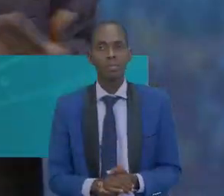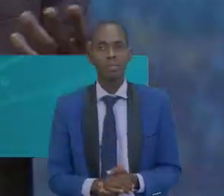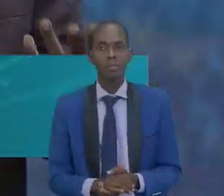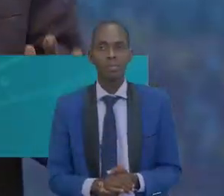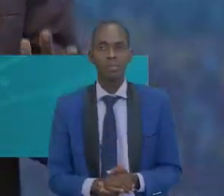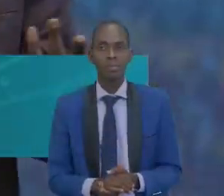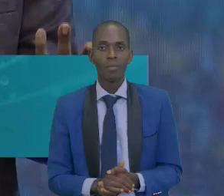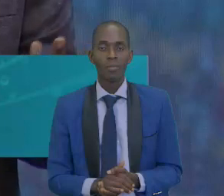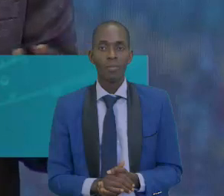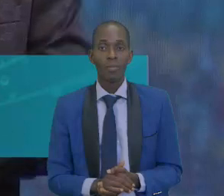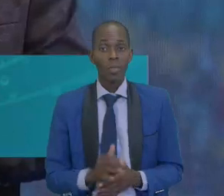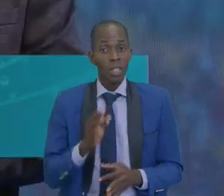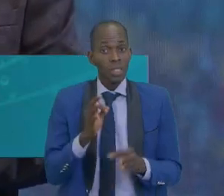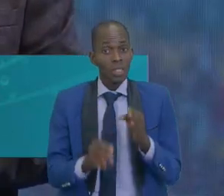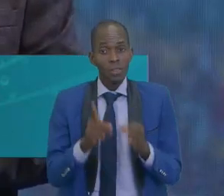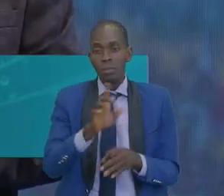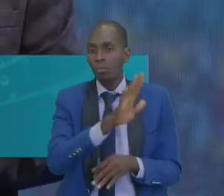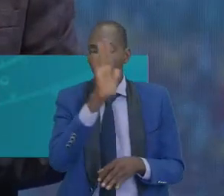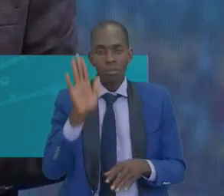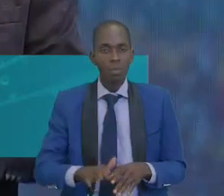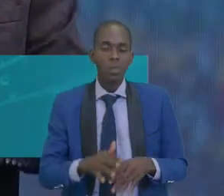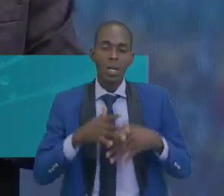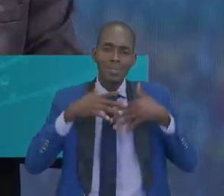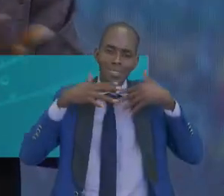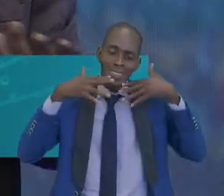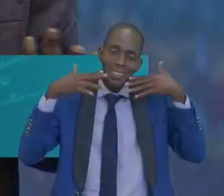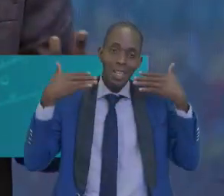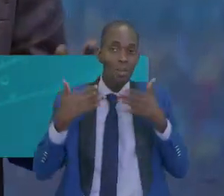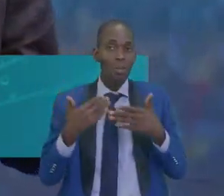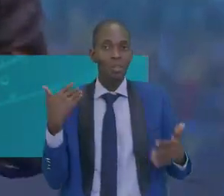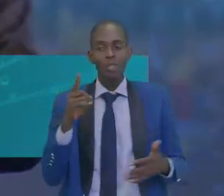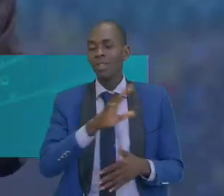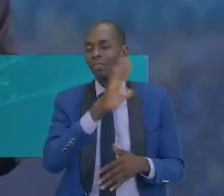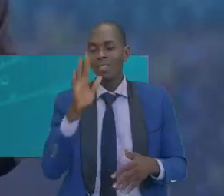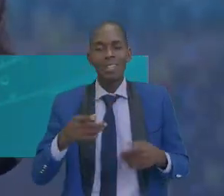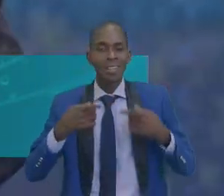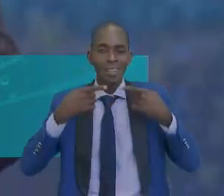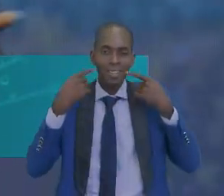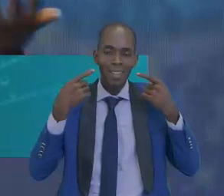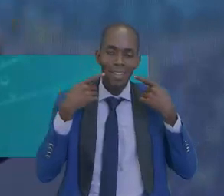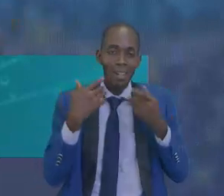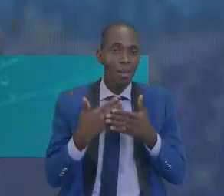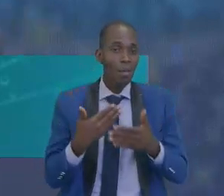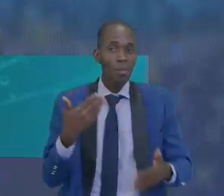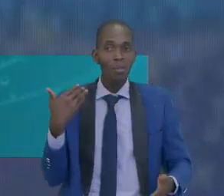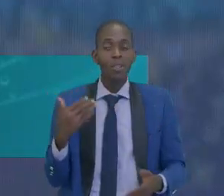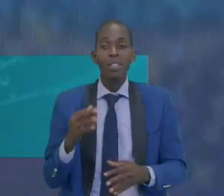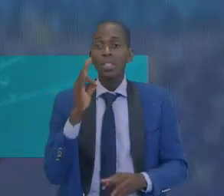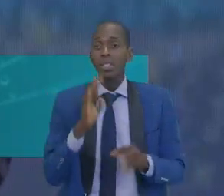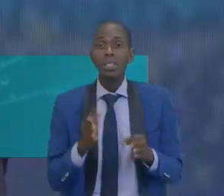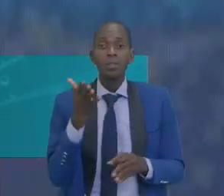If you never smiled, if you never laughed, if there was no